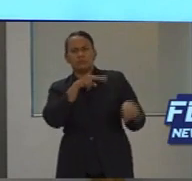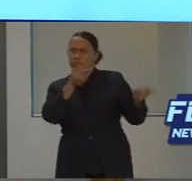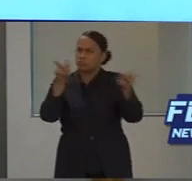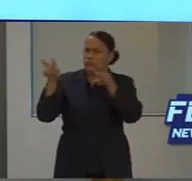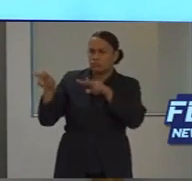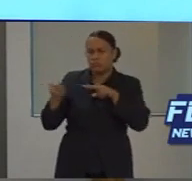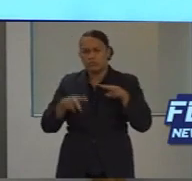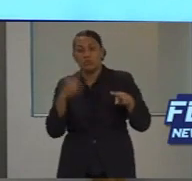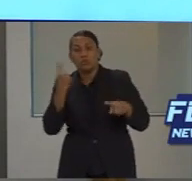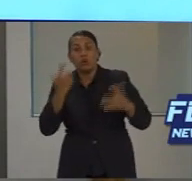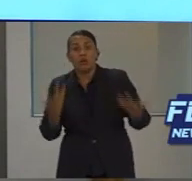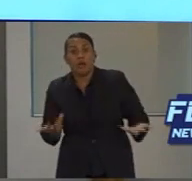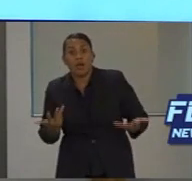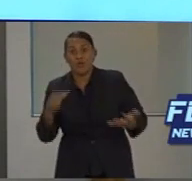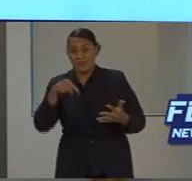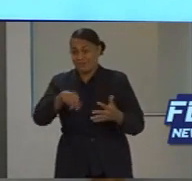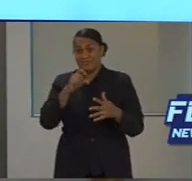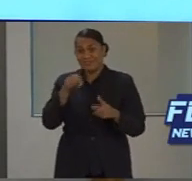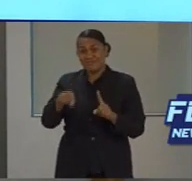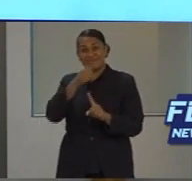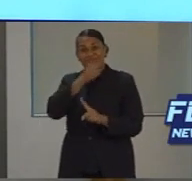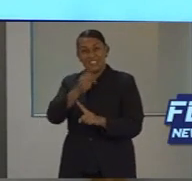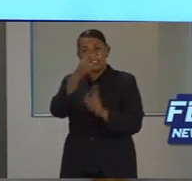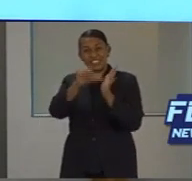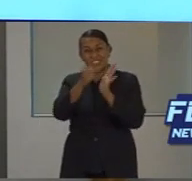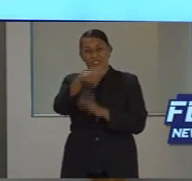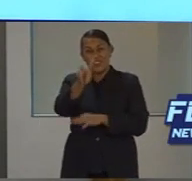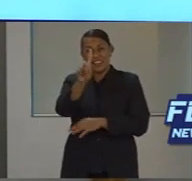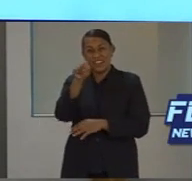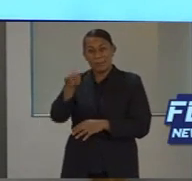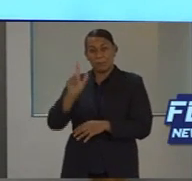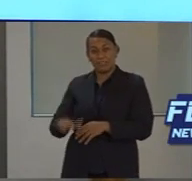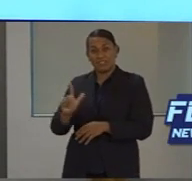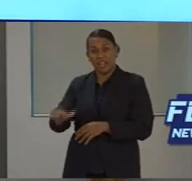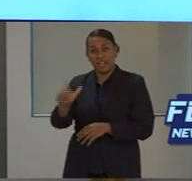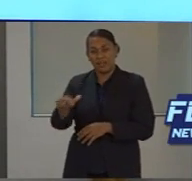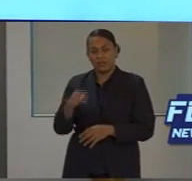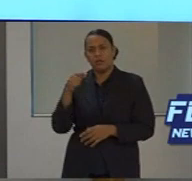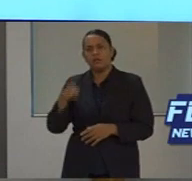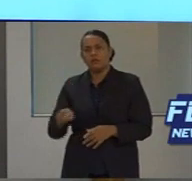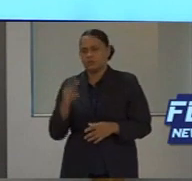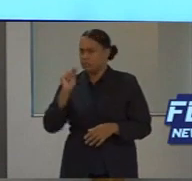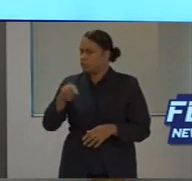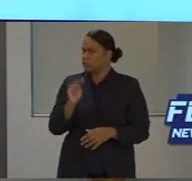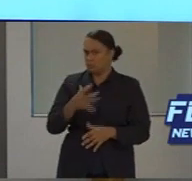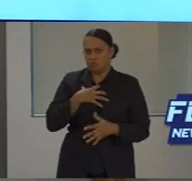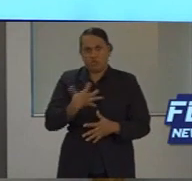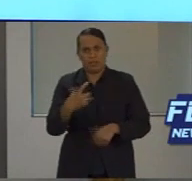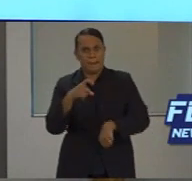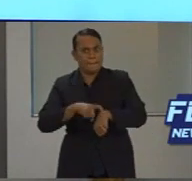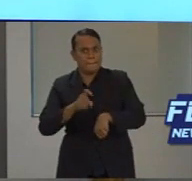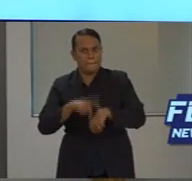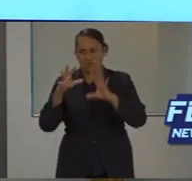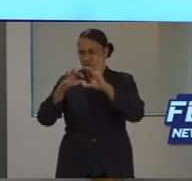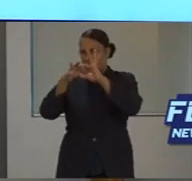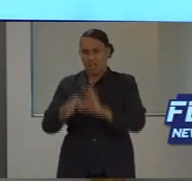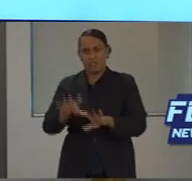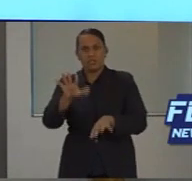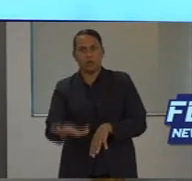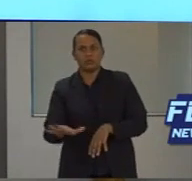case has revealed the need for additional lockdowns on Vanuatu. The Vunirangi